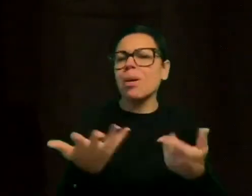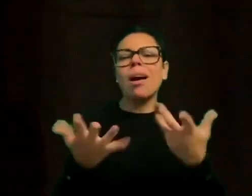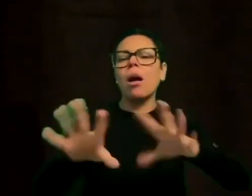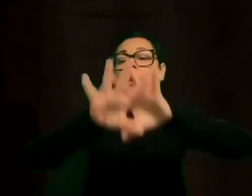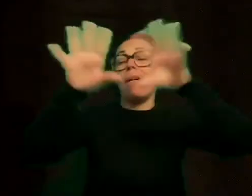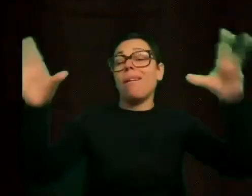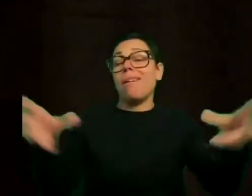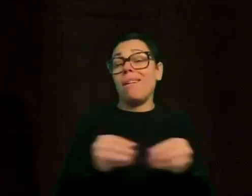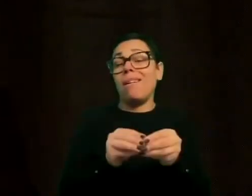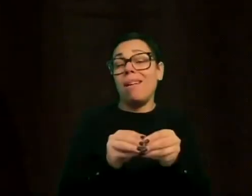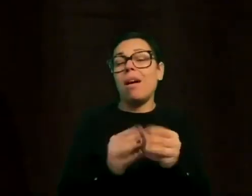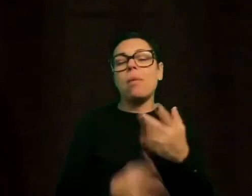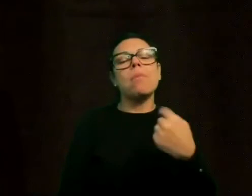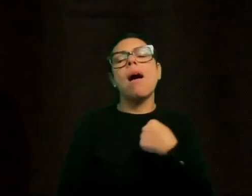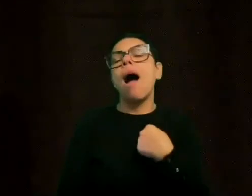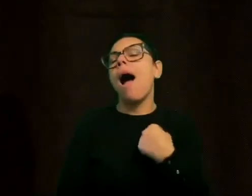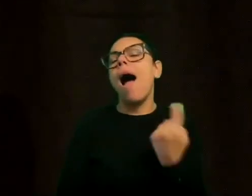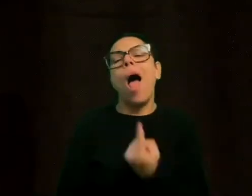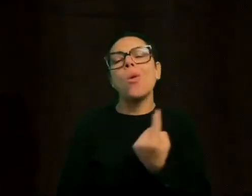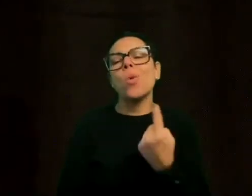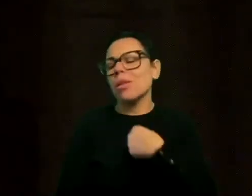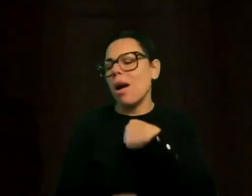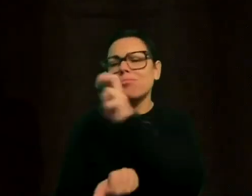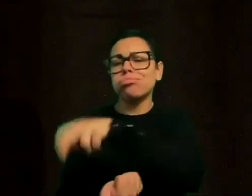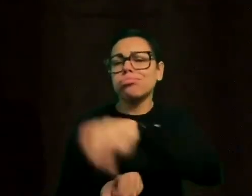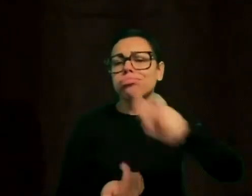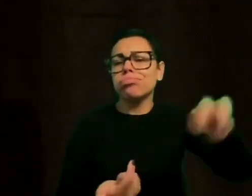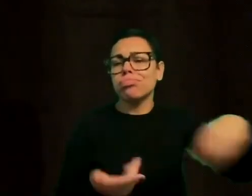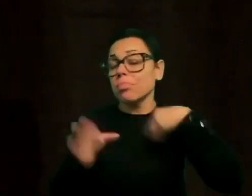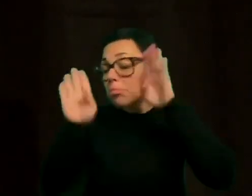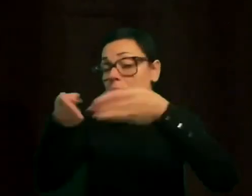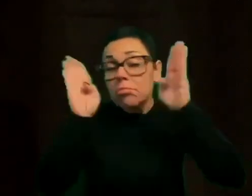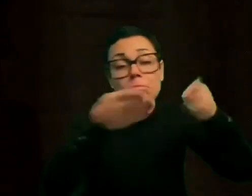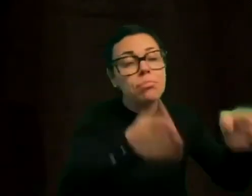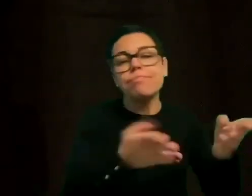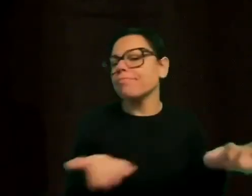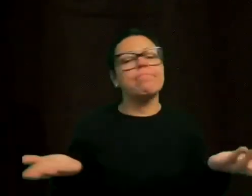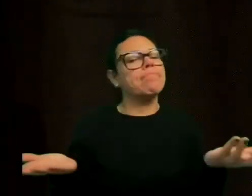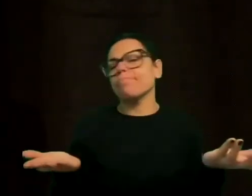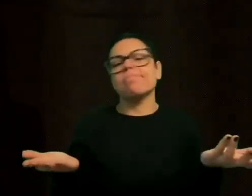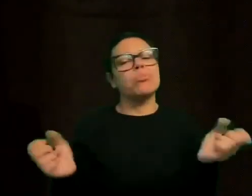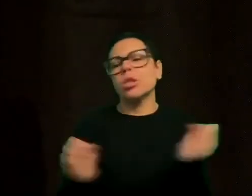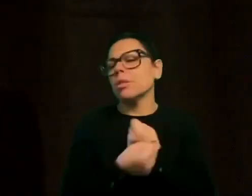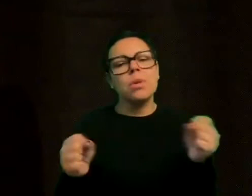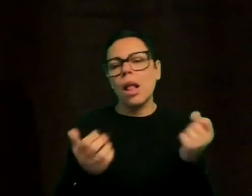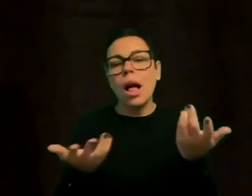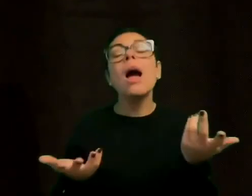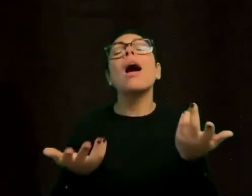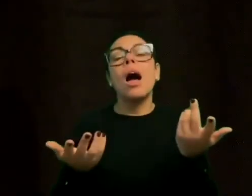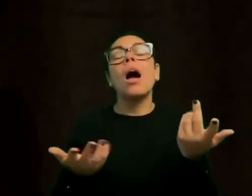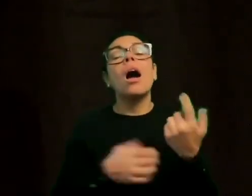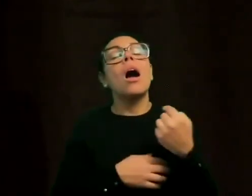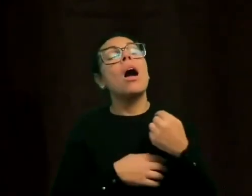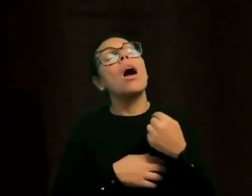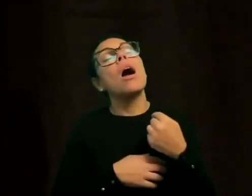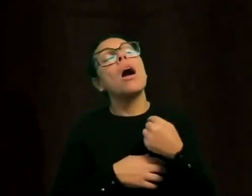and it's the same for companies. It's very challenging to deal with all these demands. So